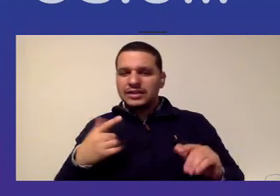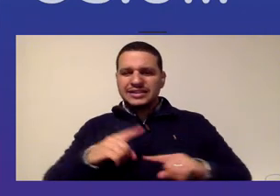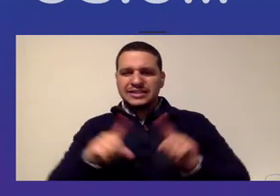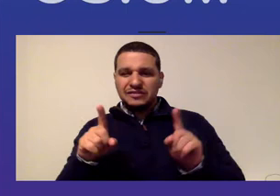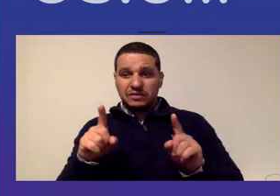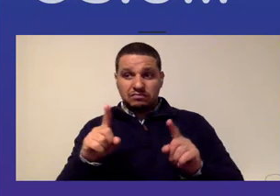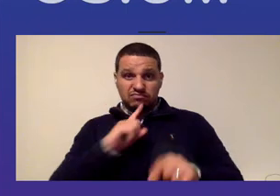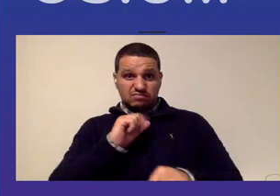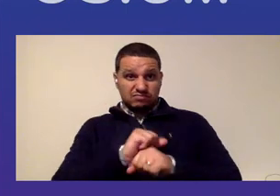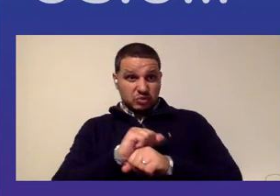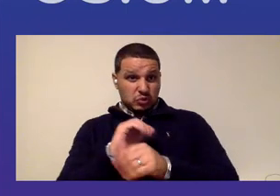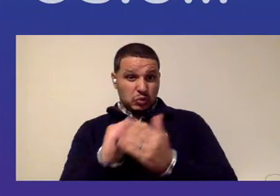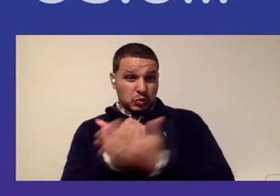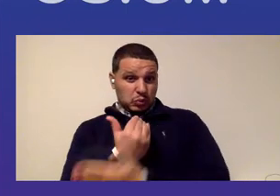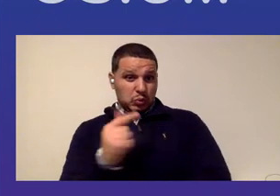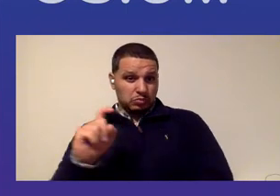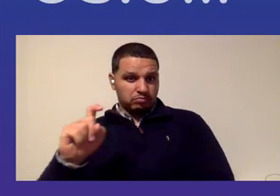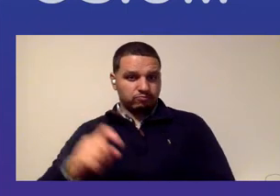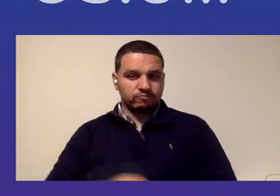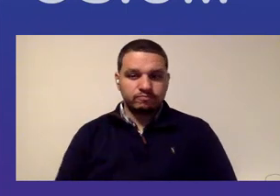totally brand new.